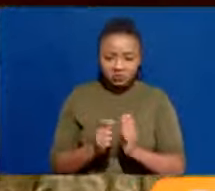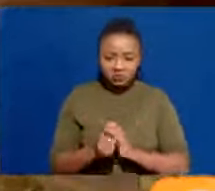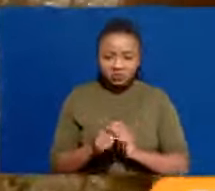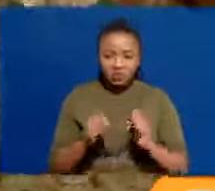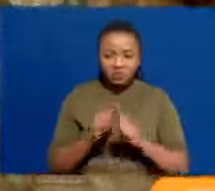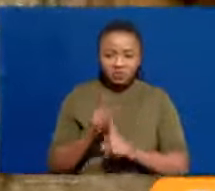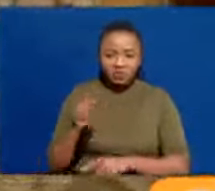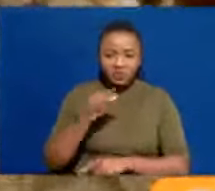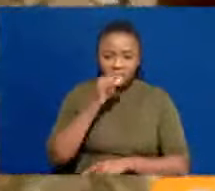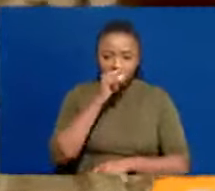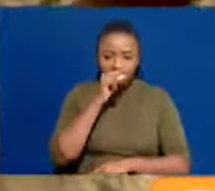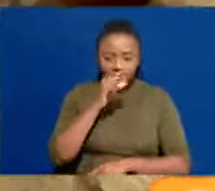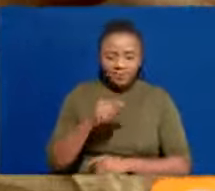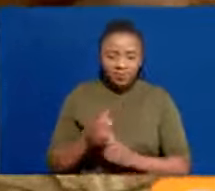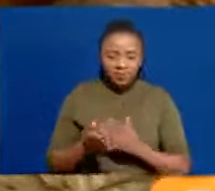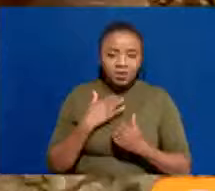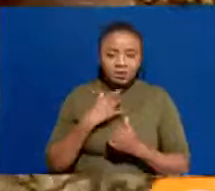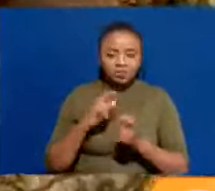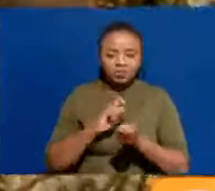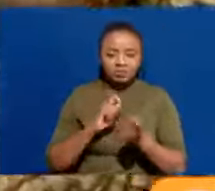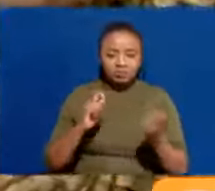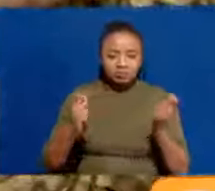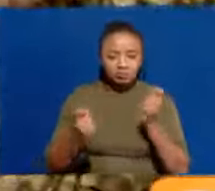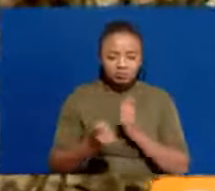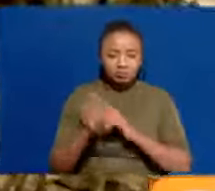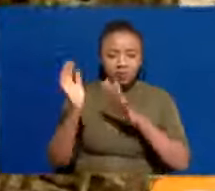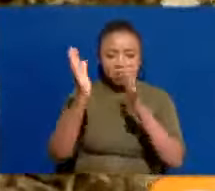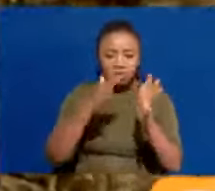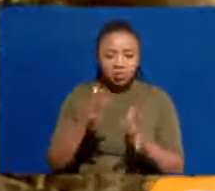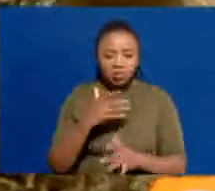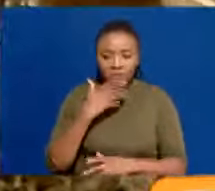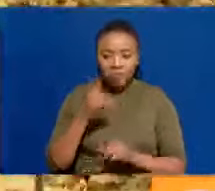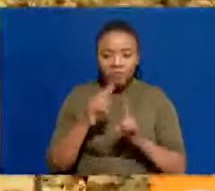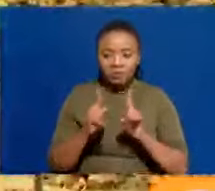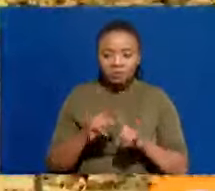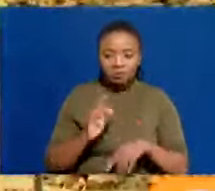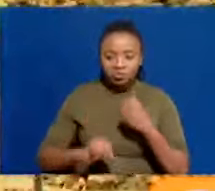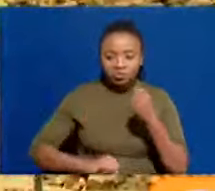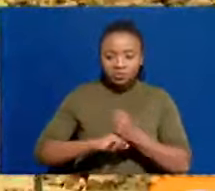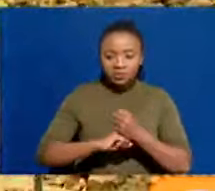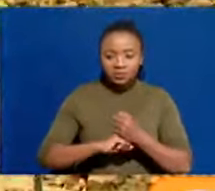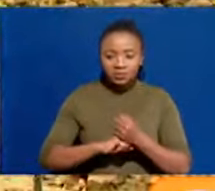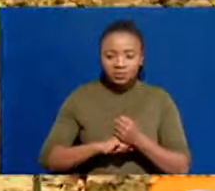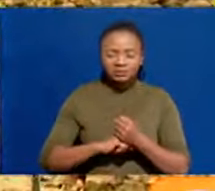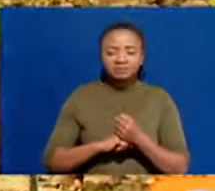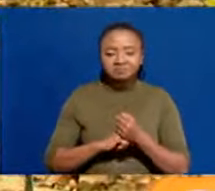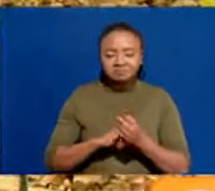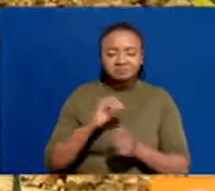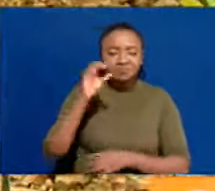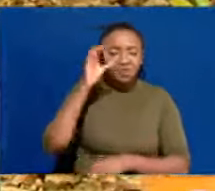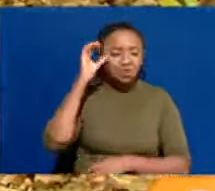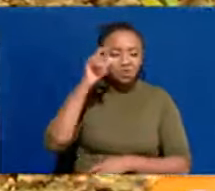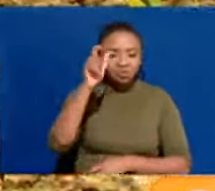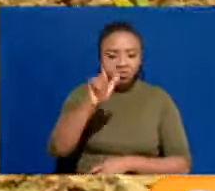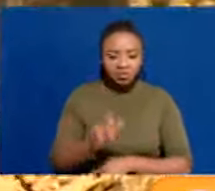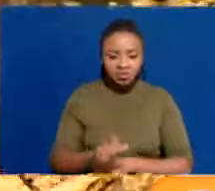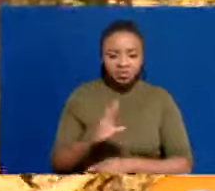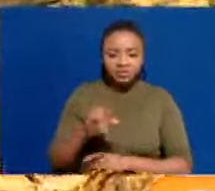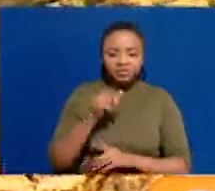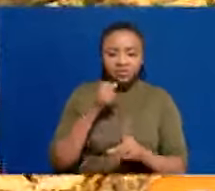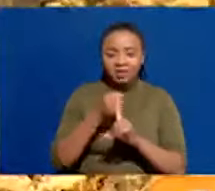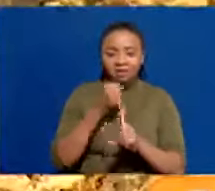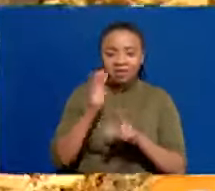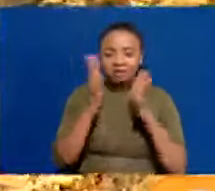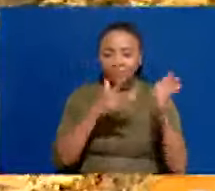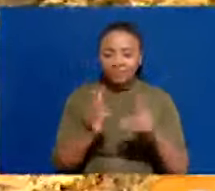greenhouse gas driving global warming, but also aids in the protection of vulnerable coastal regions from the impacts of